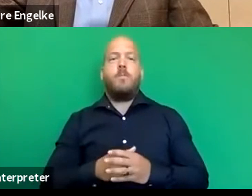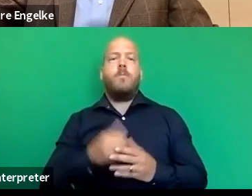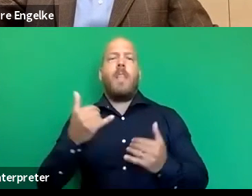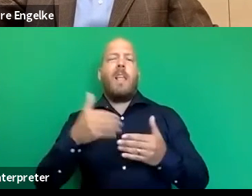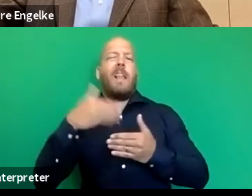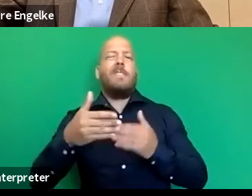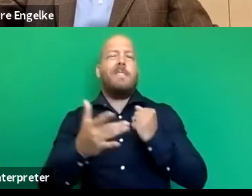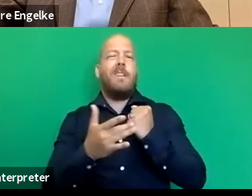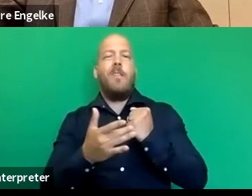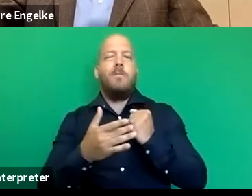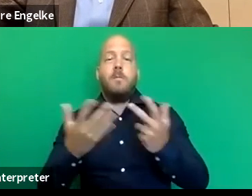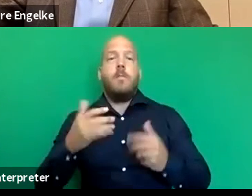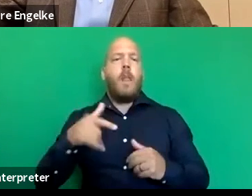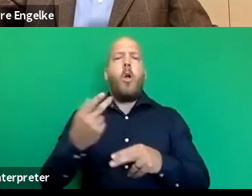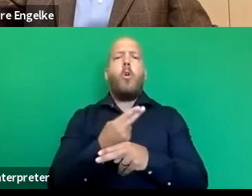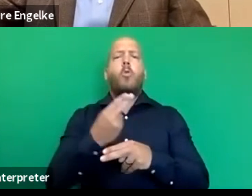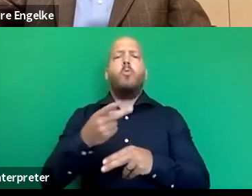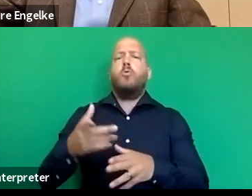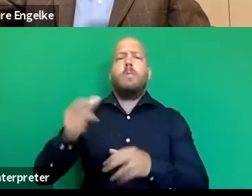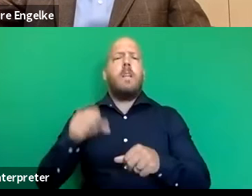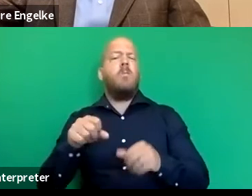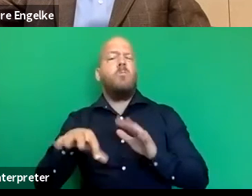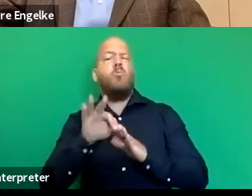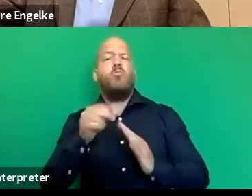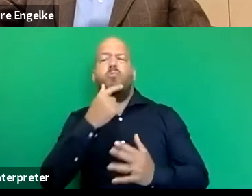when opting for an IP-CTS provider,